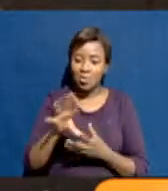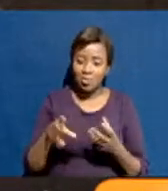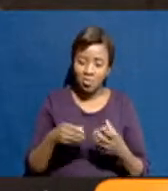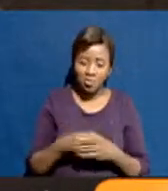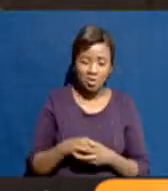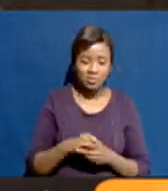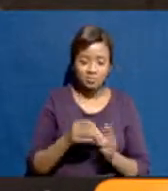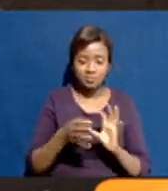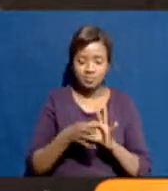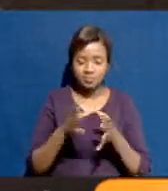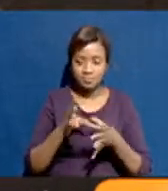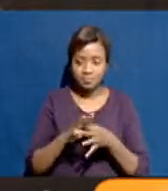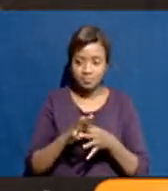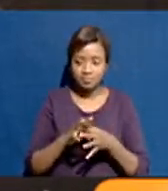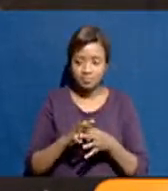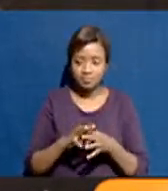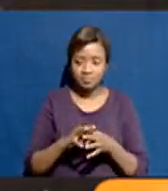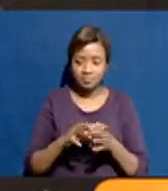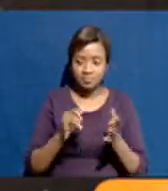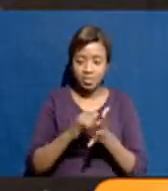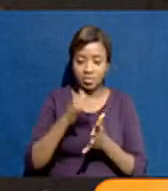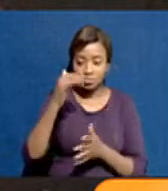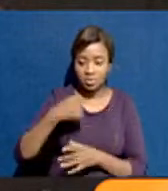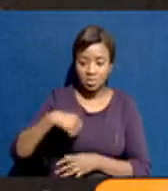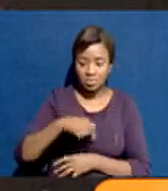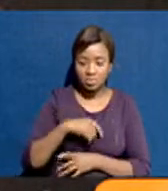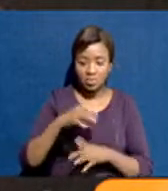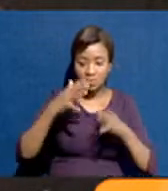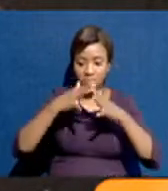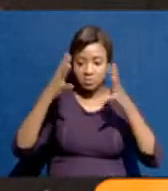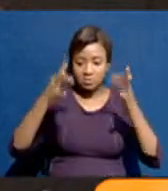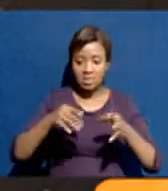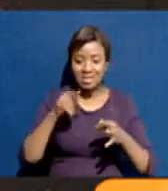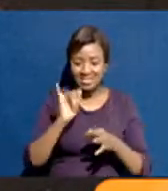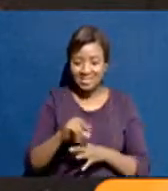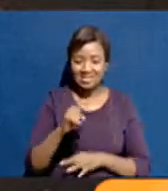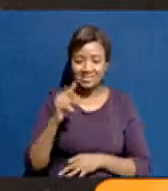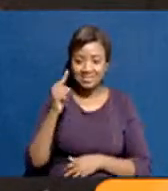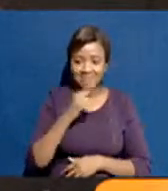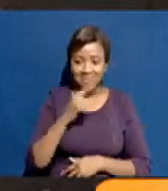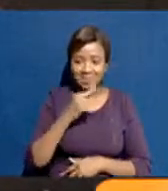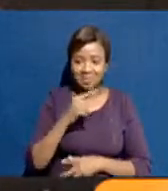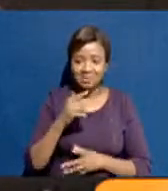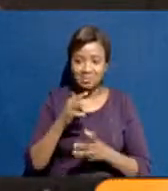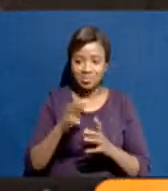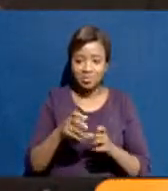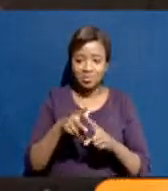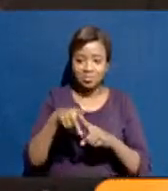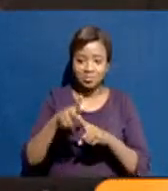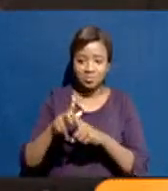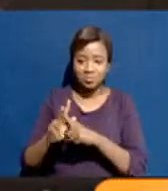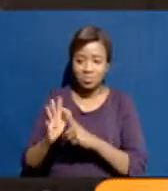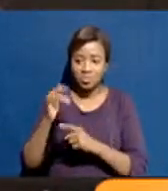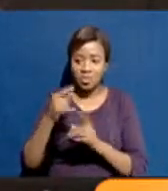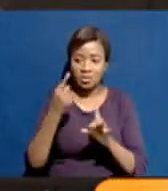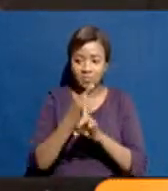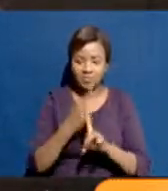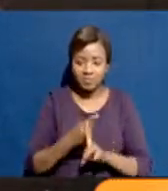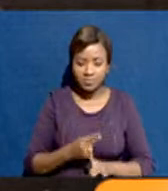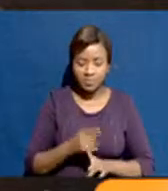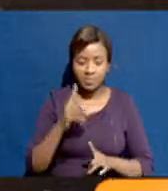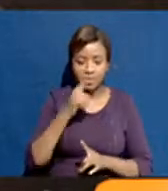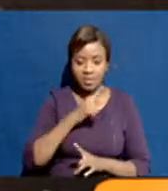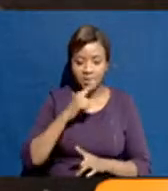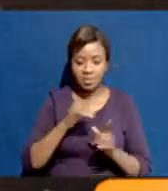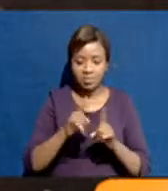speaking about. And that's why we say it is actually that triple threat. Okay. And it can be multiple threat, but for the focus that we